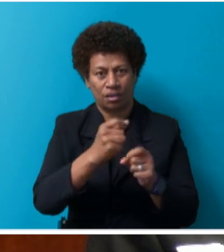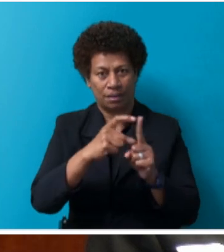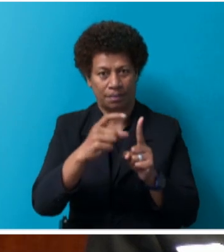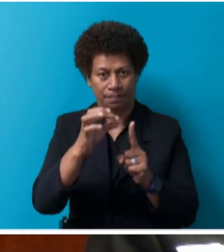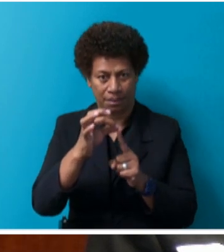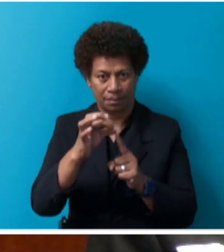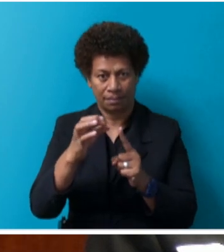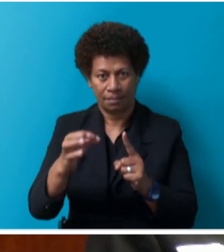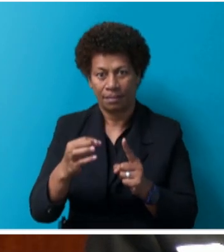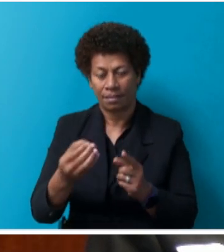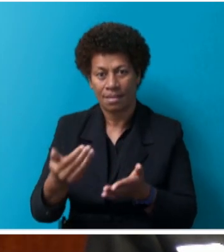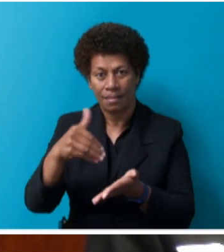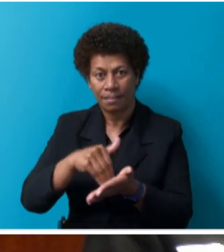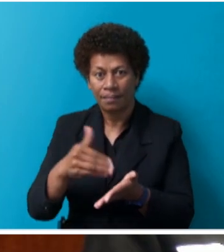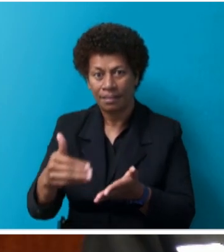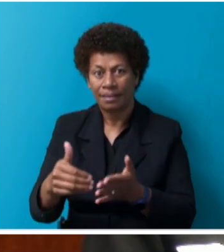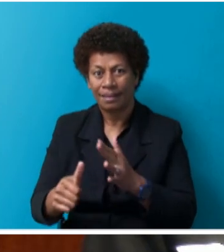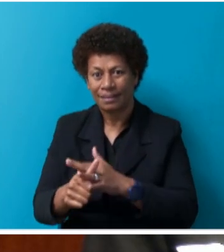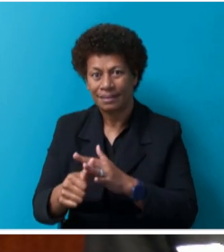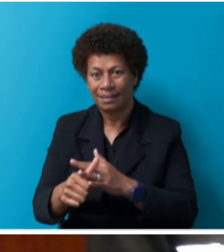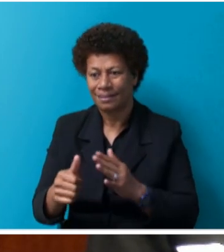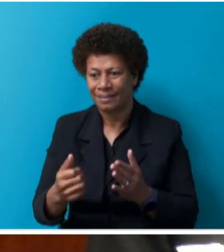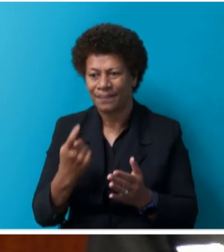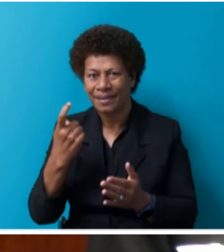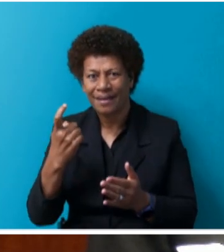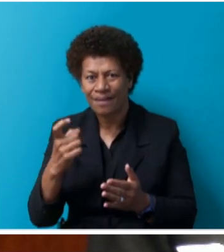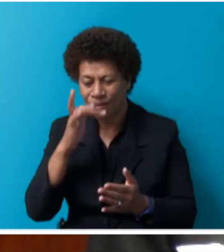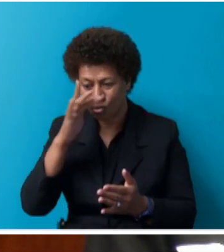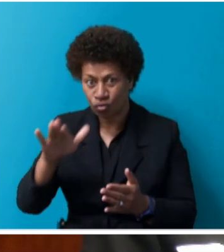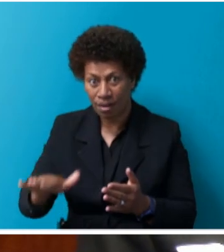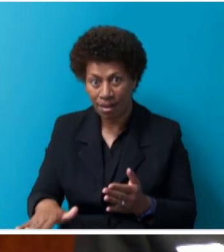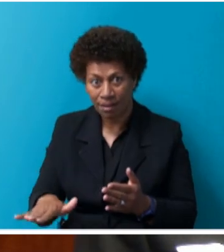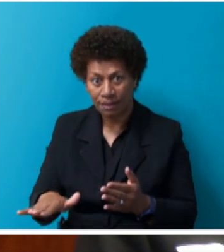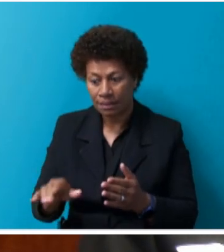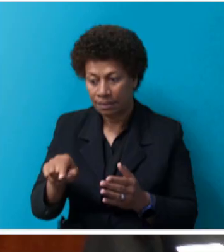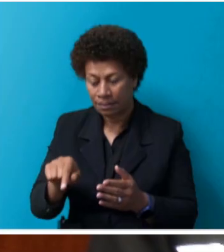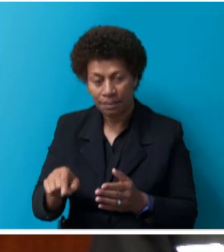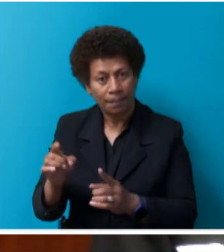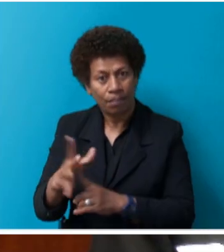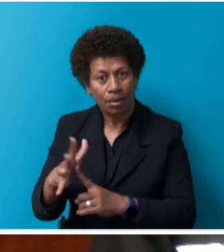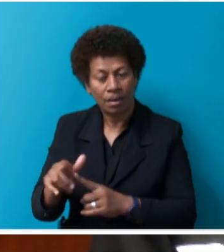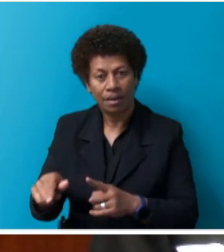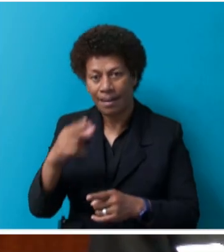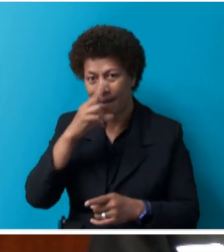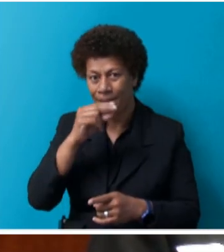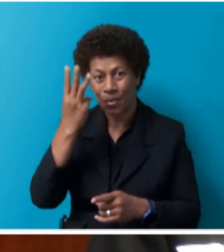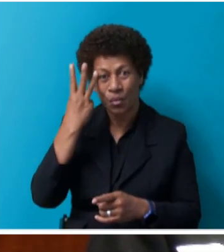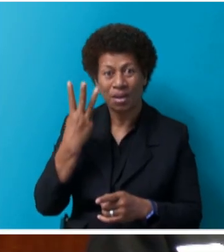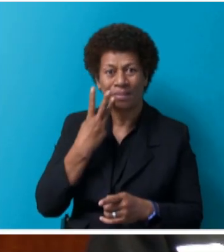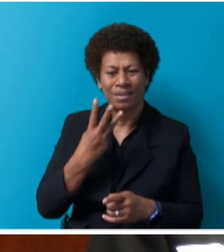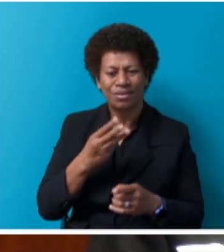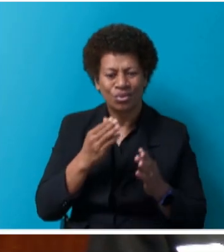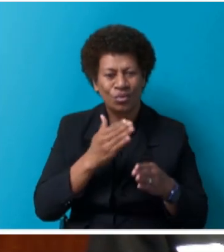Additionally, the provision of accessible and regulated childcare stands out as a key intervention, enabling women to engage in economic